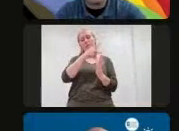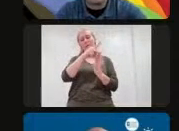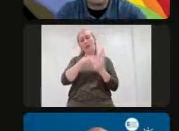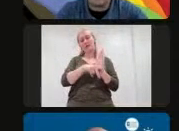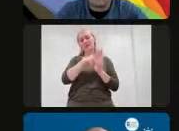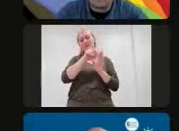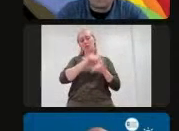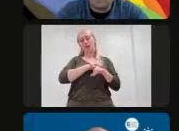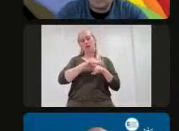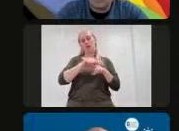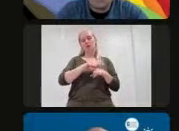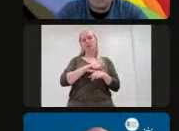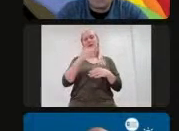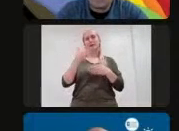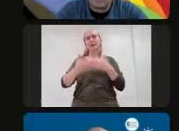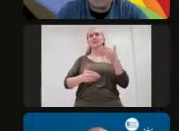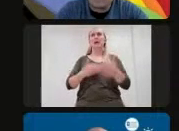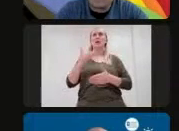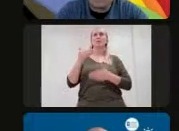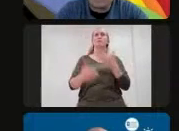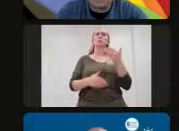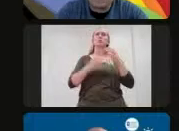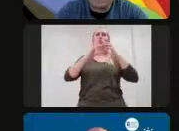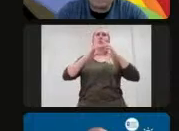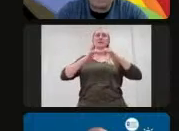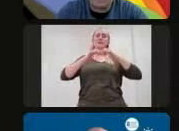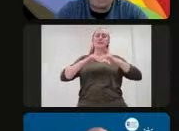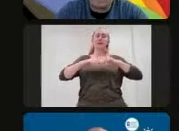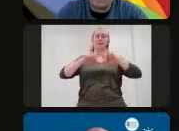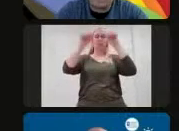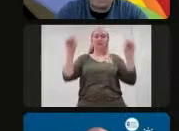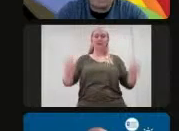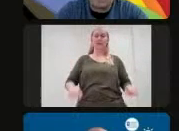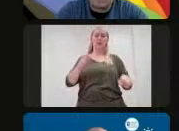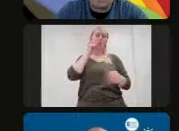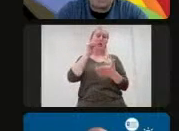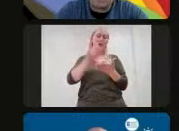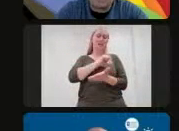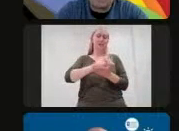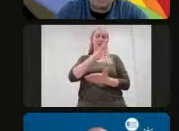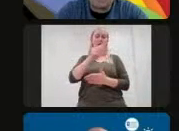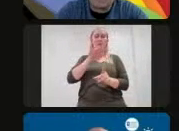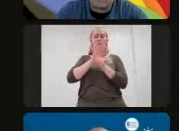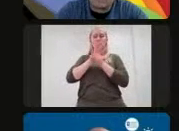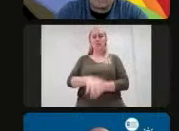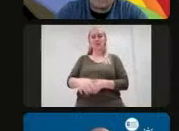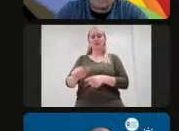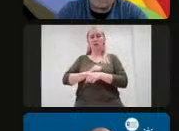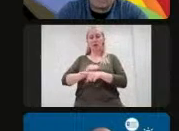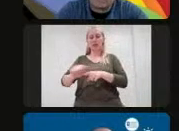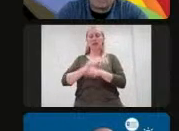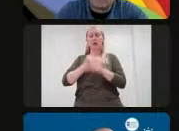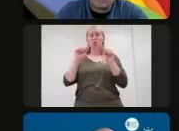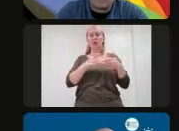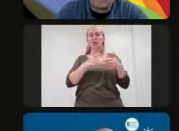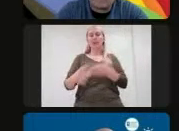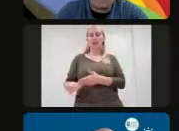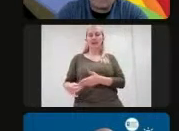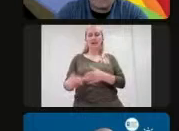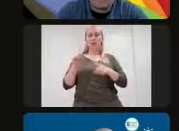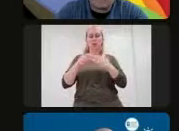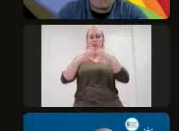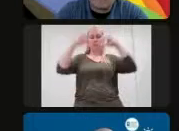and take steps to dismantle systemic racism and oppressive practices that could lead to disparate